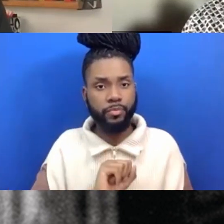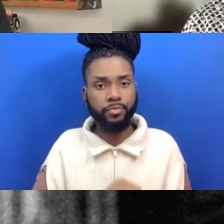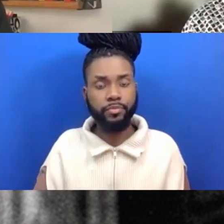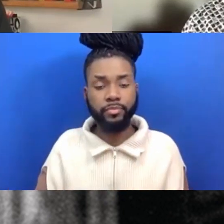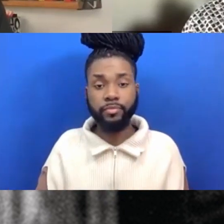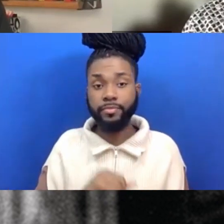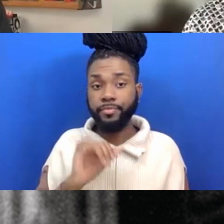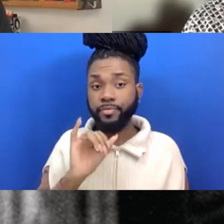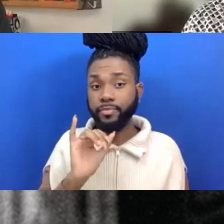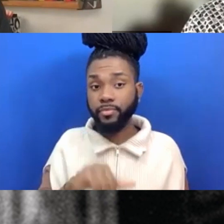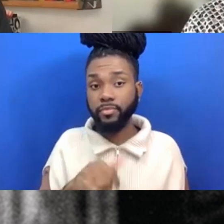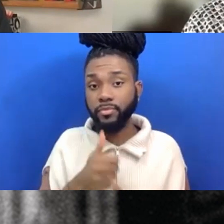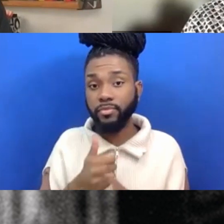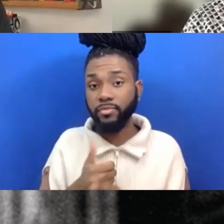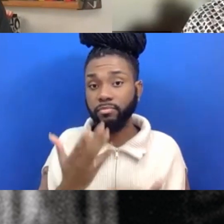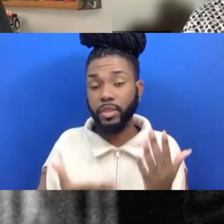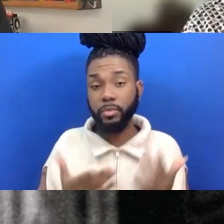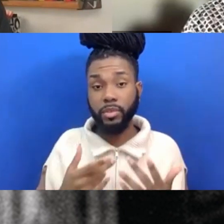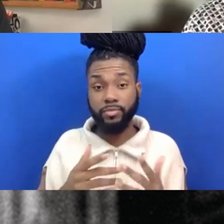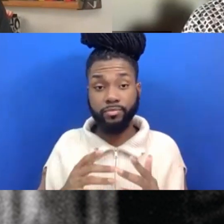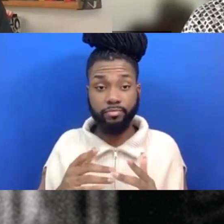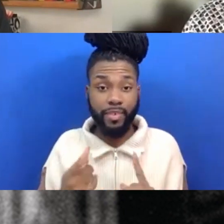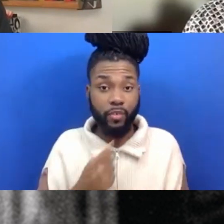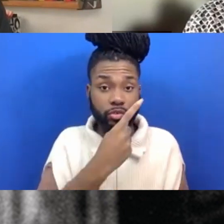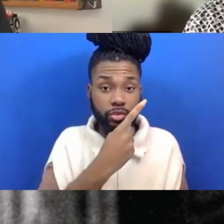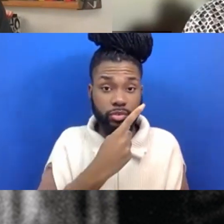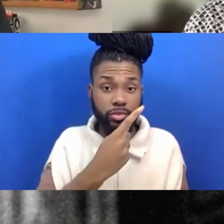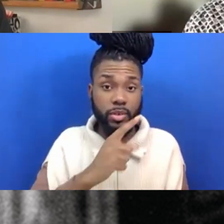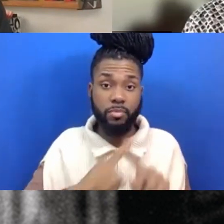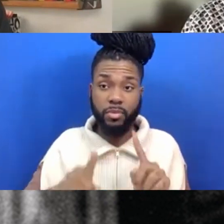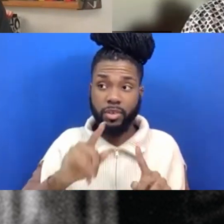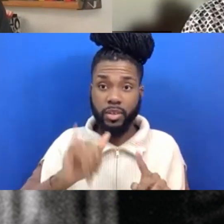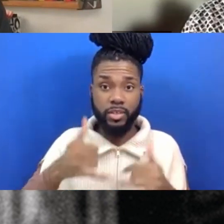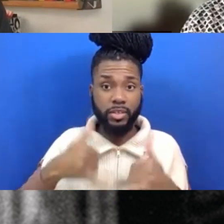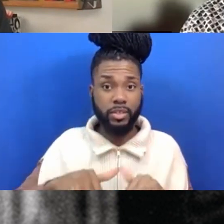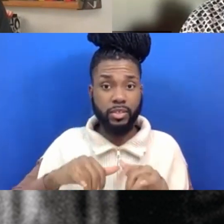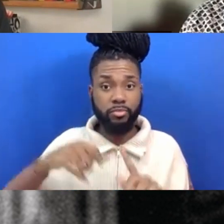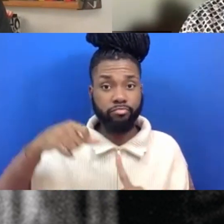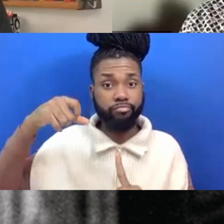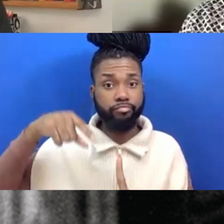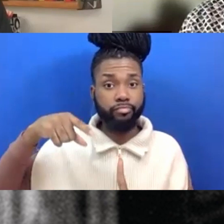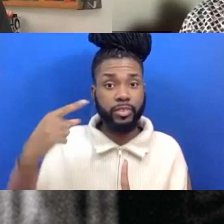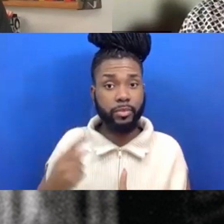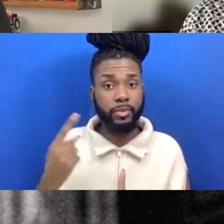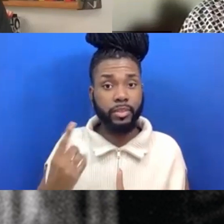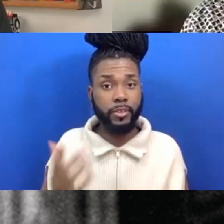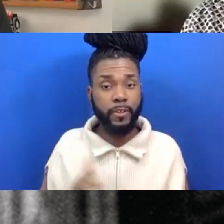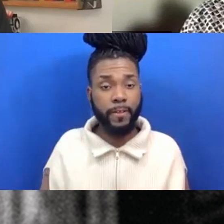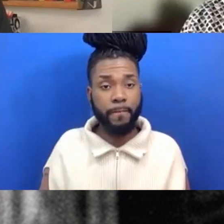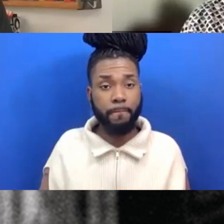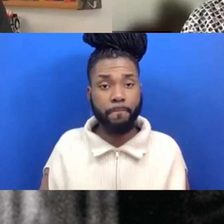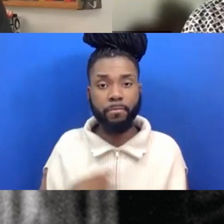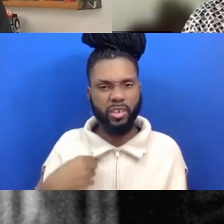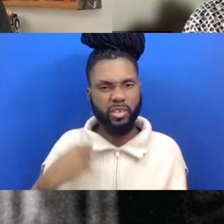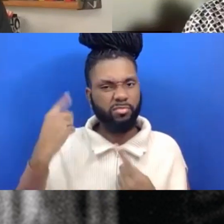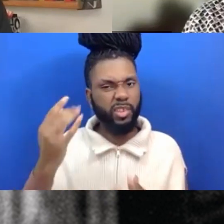might be extremely divergent, but they do something. They do something. I mean, I've been thinking a